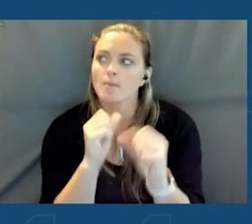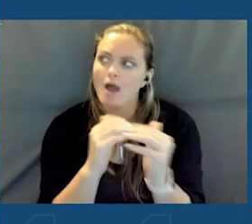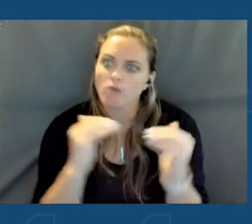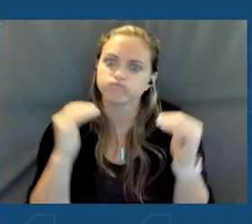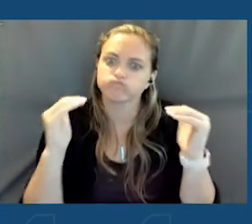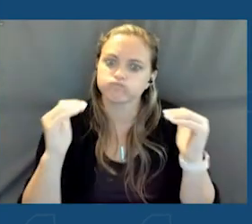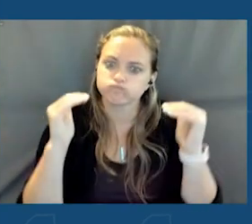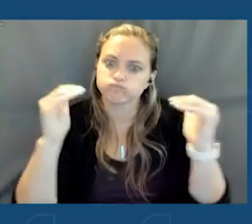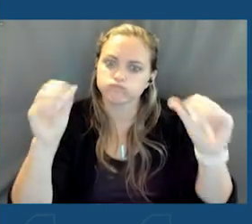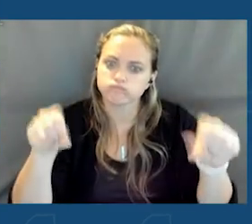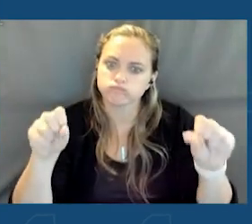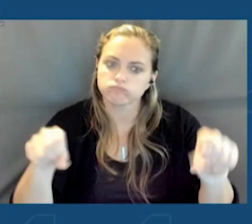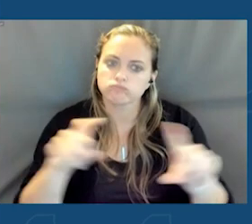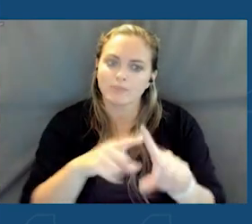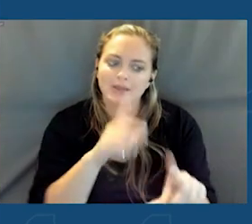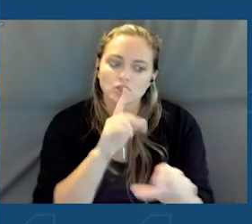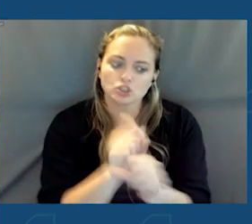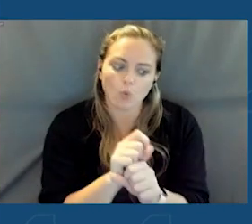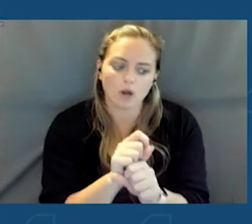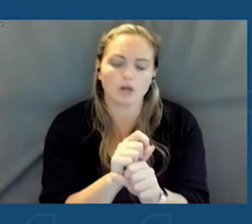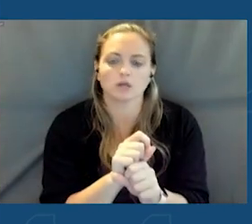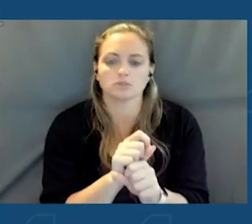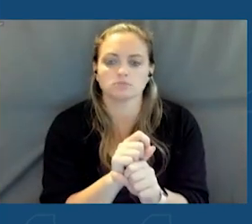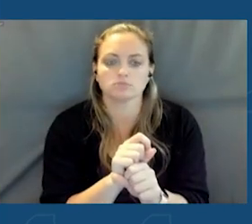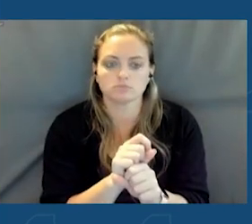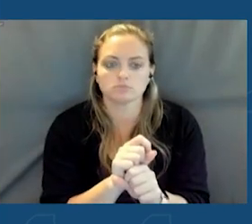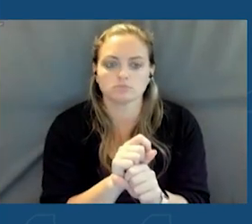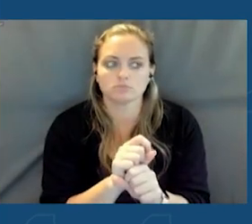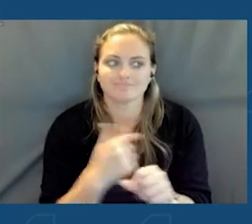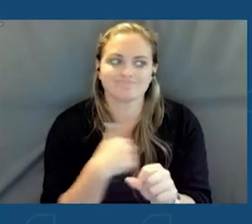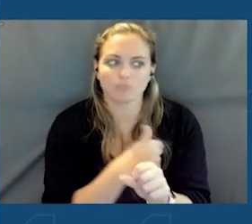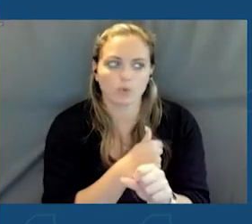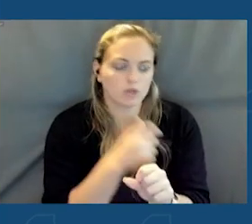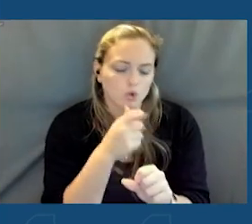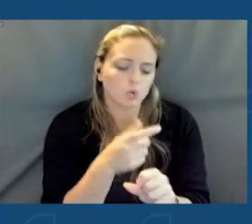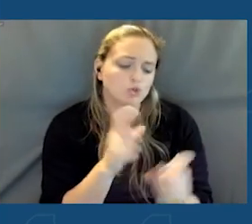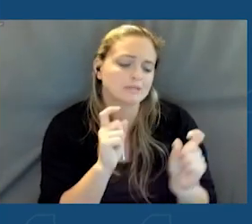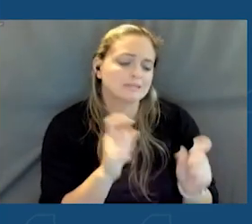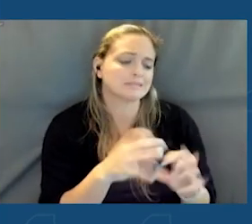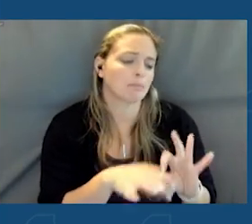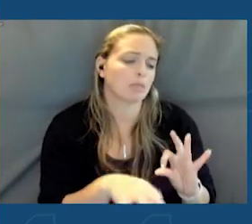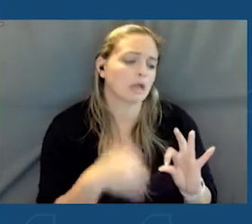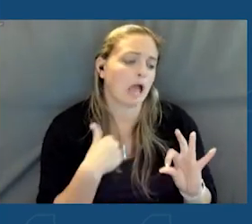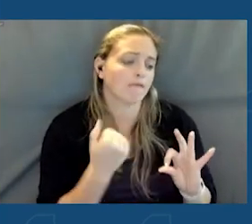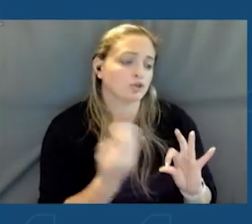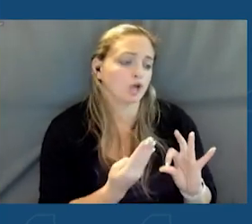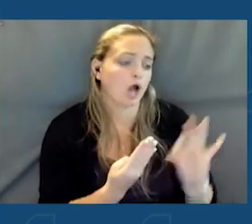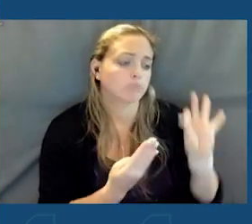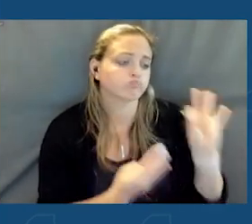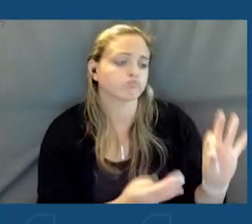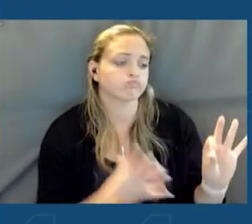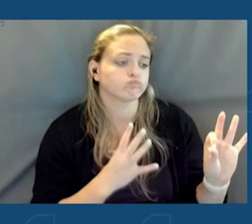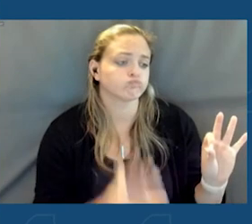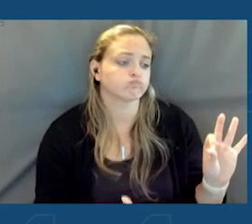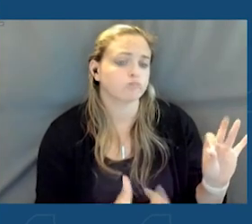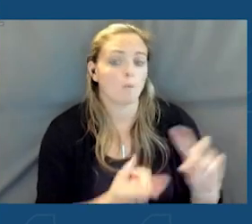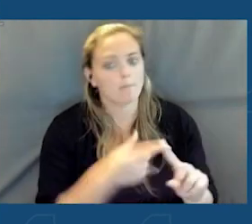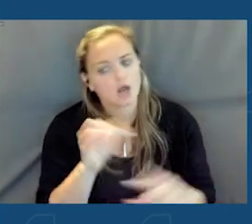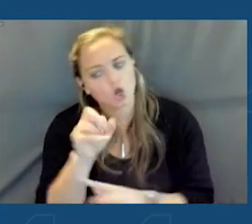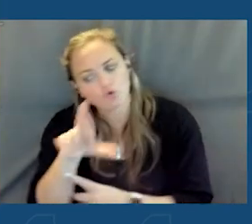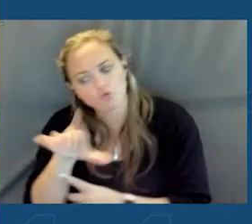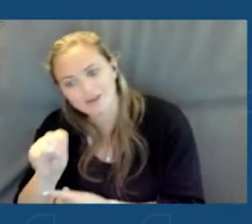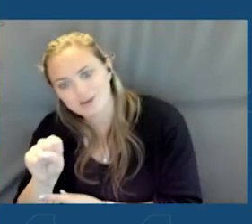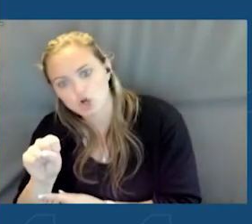It's about ensuring that we don't just simply have jobs, but that we have careers in our